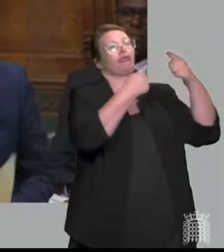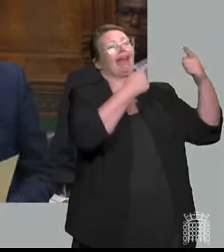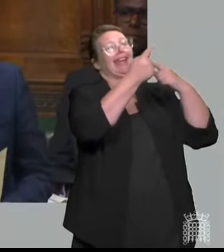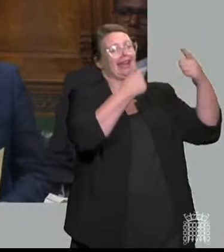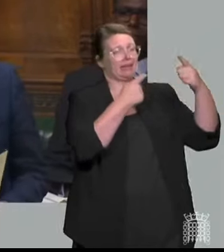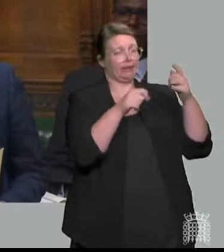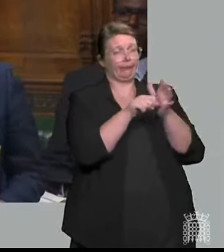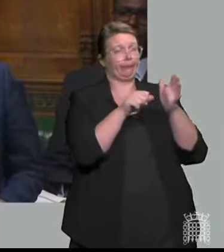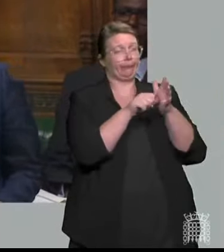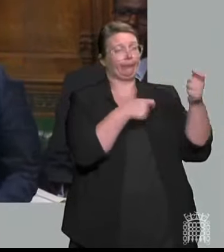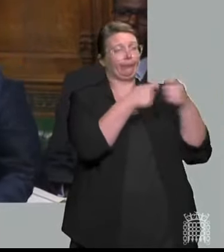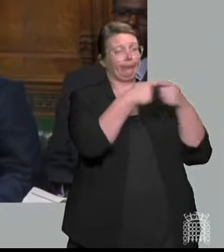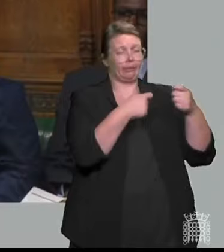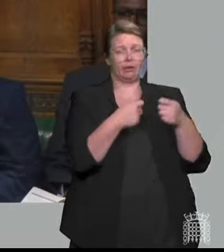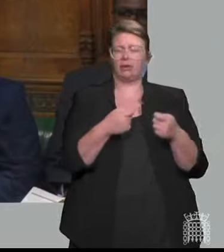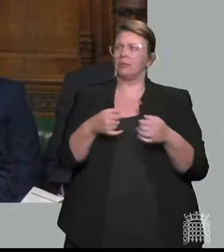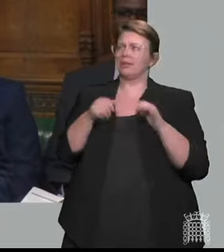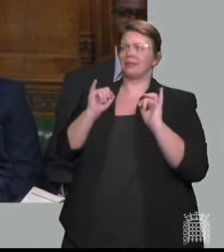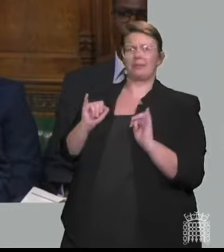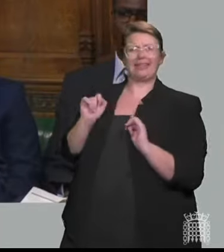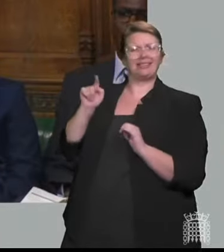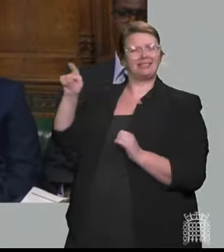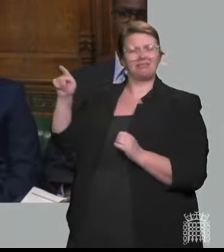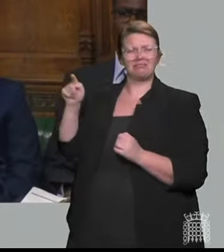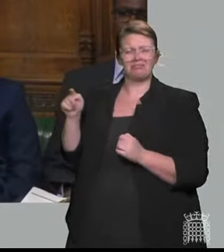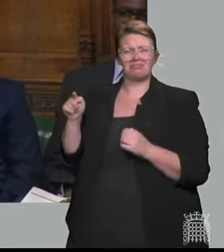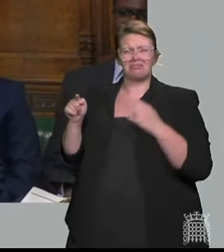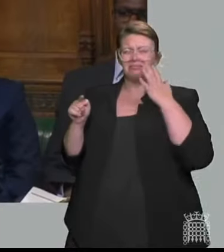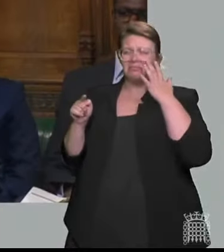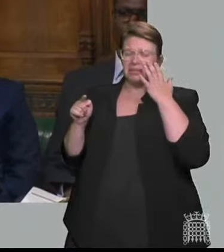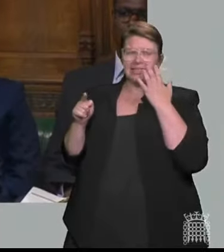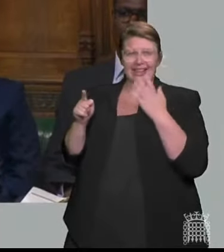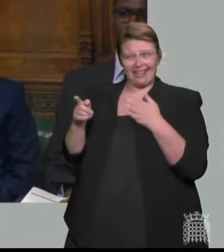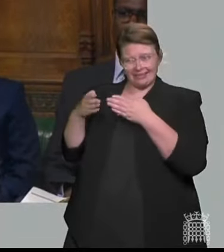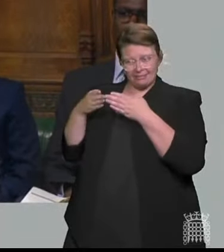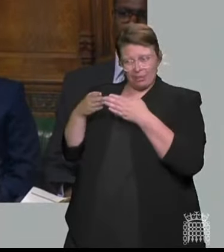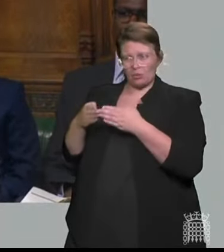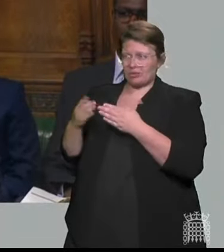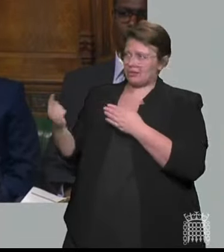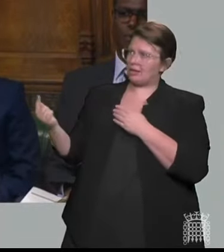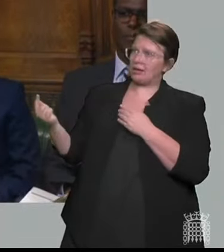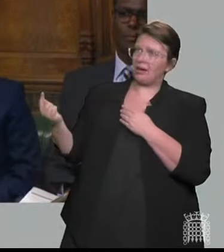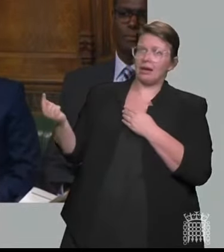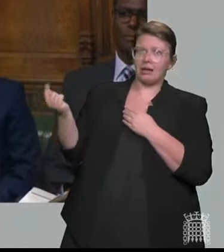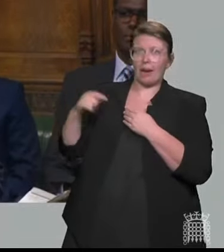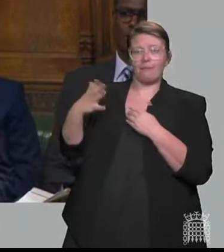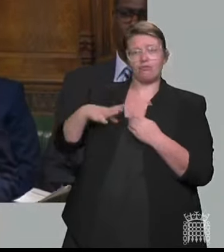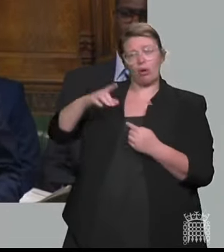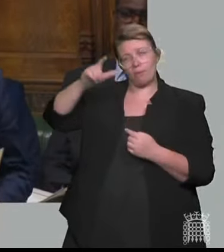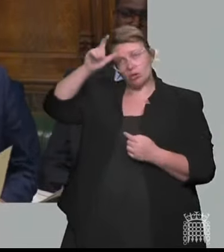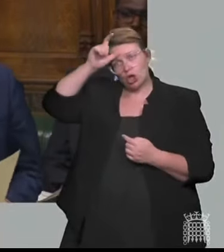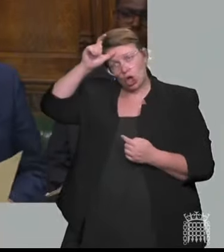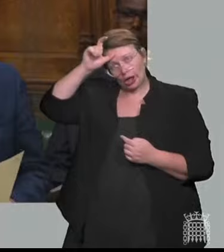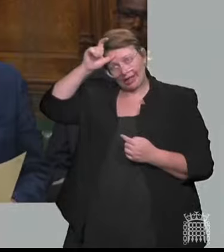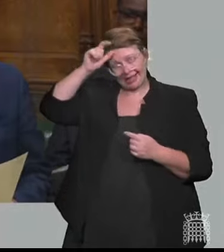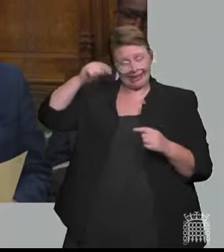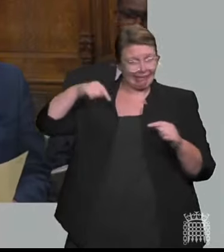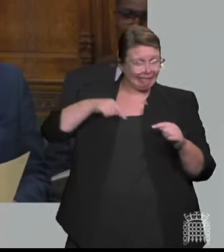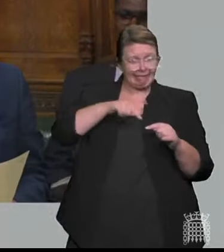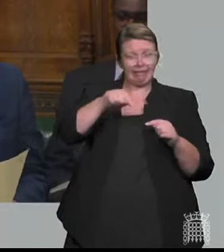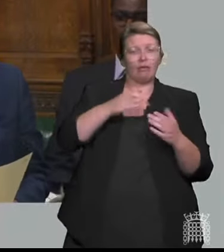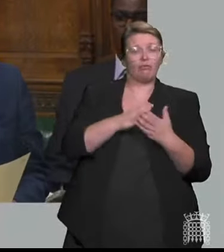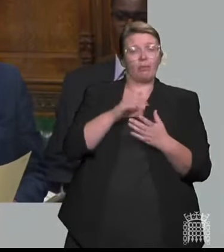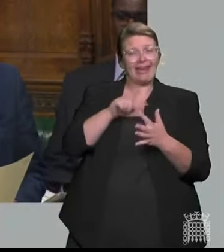seemingly, when these huge, supersized, dangerous, cut-and-shut dinghies are taken in from Turkey across the EU border